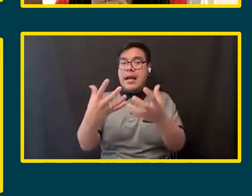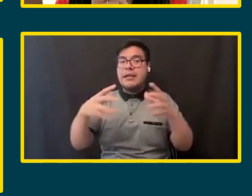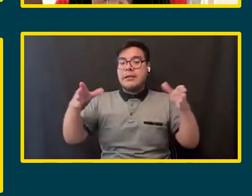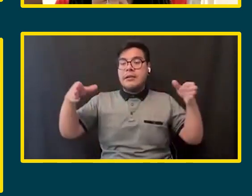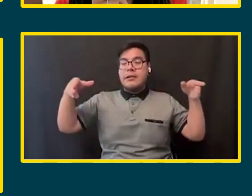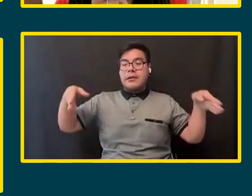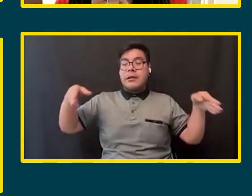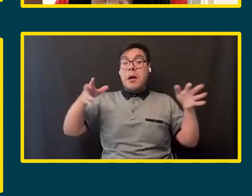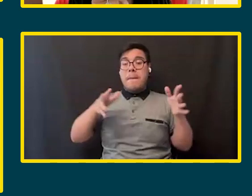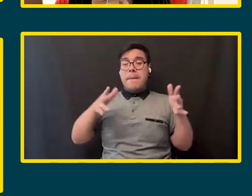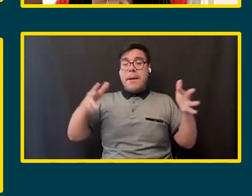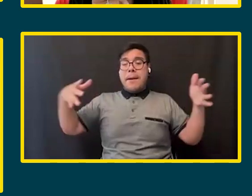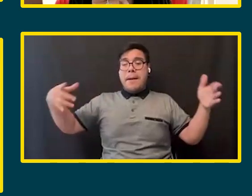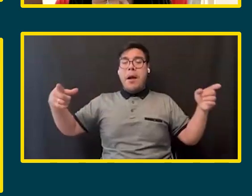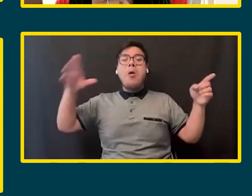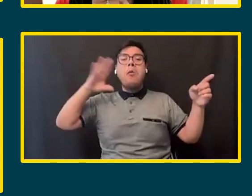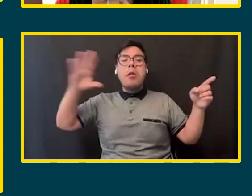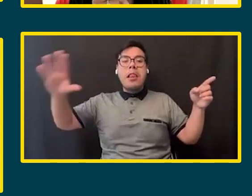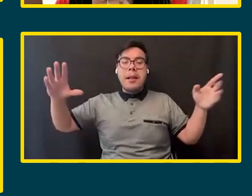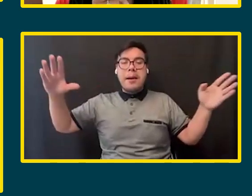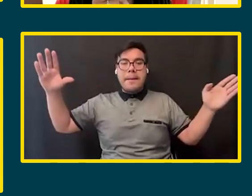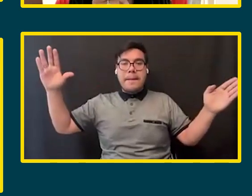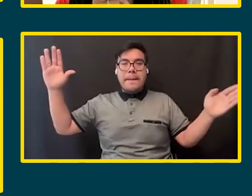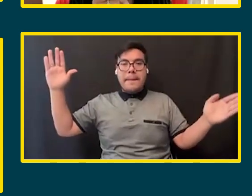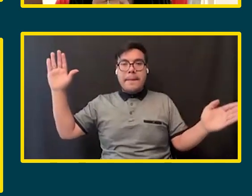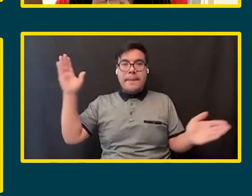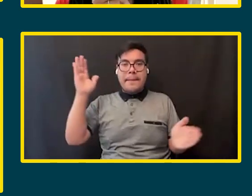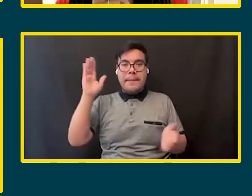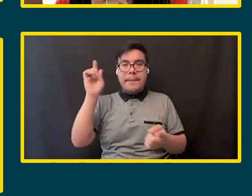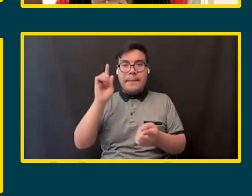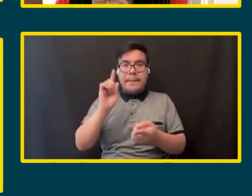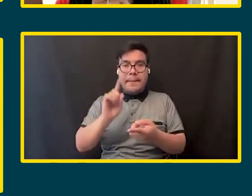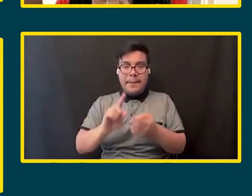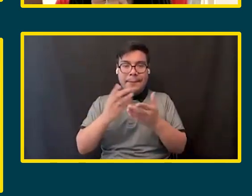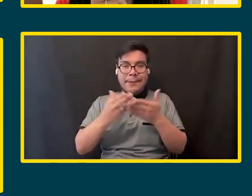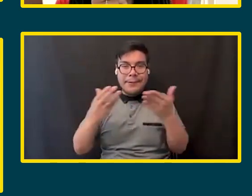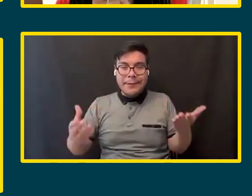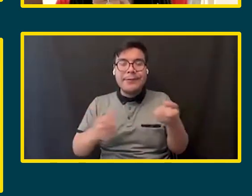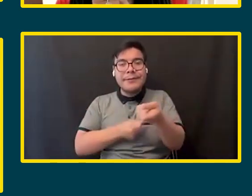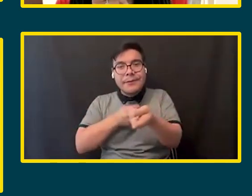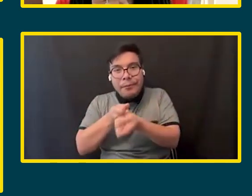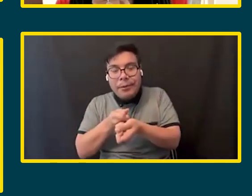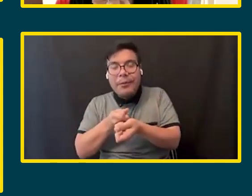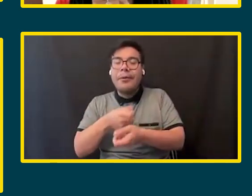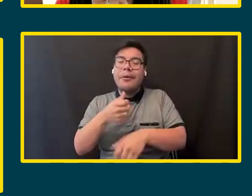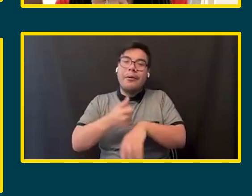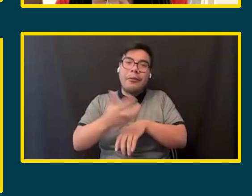going to decrease the amount of resources and support that we have, or waste time. Why do we talk about this